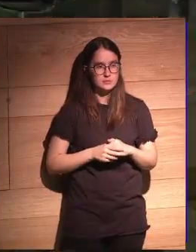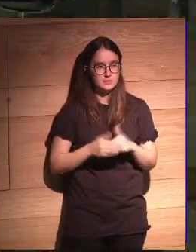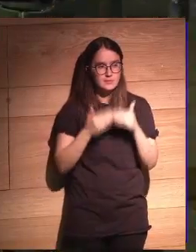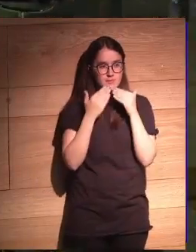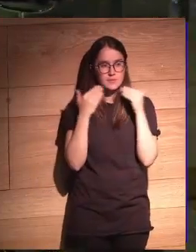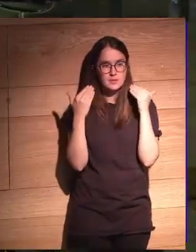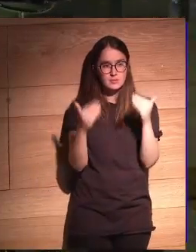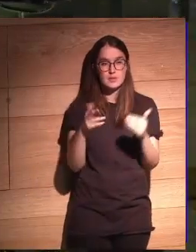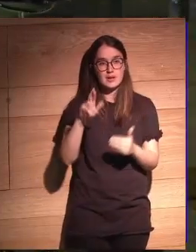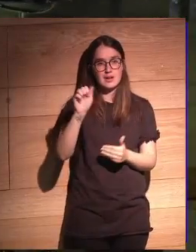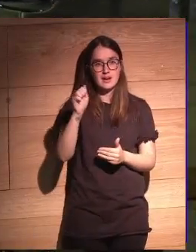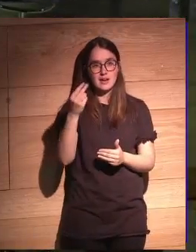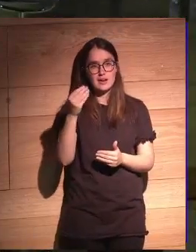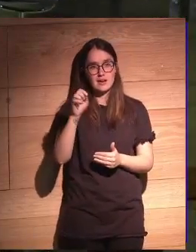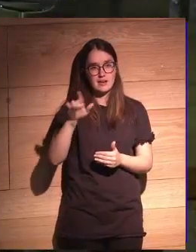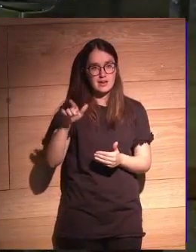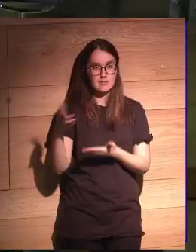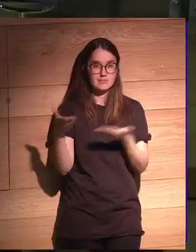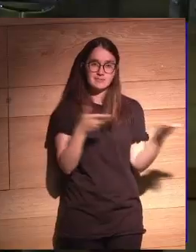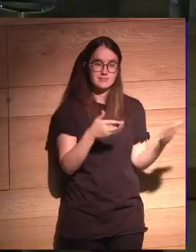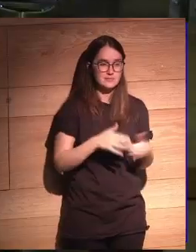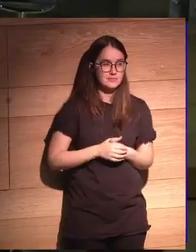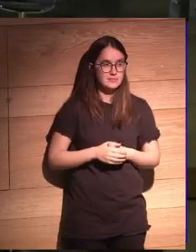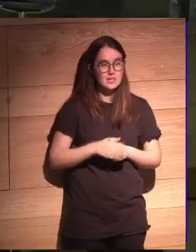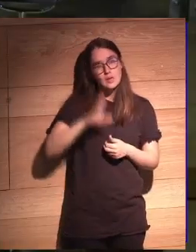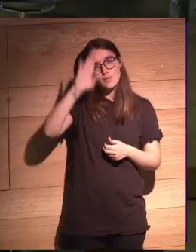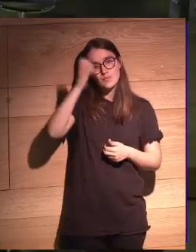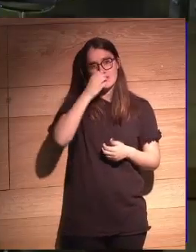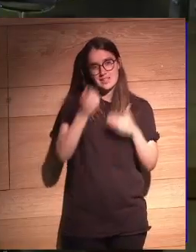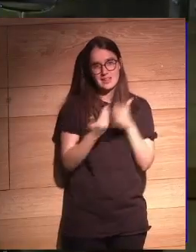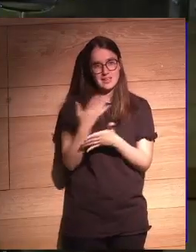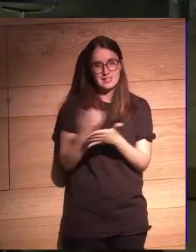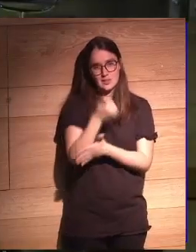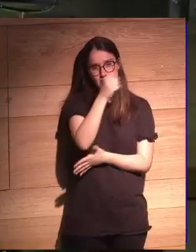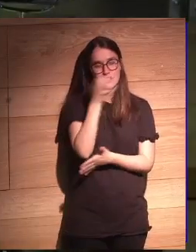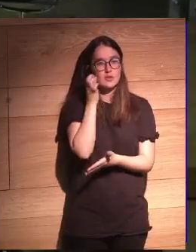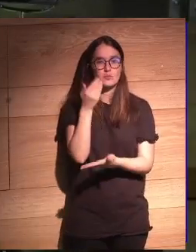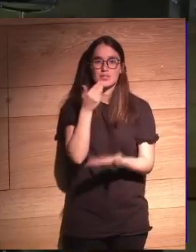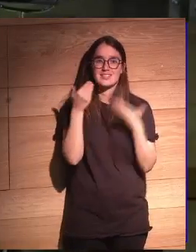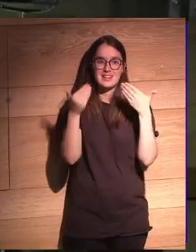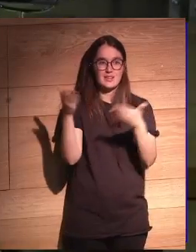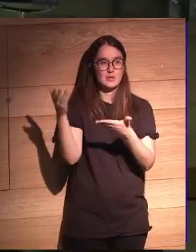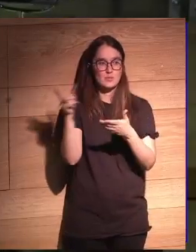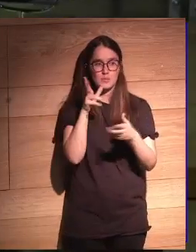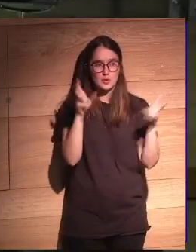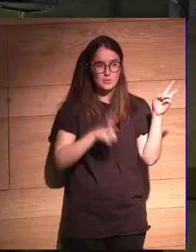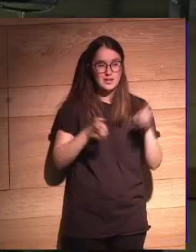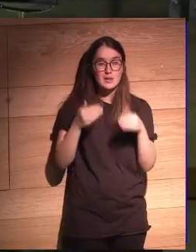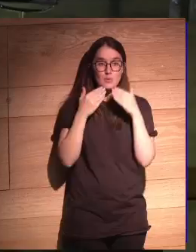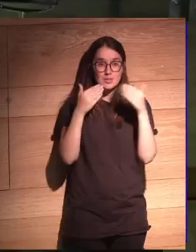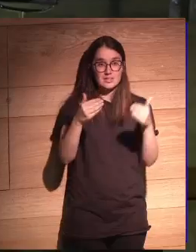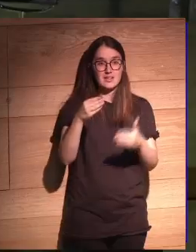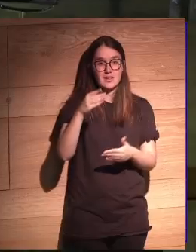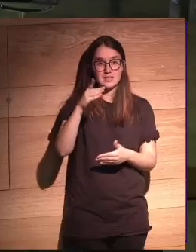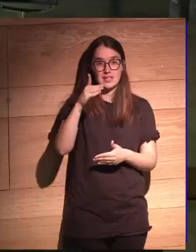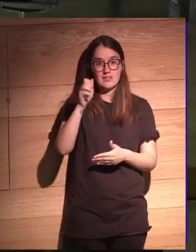Muchísimas gracias, Raquel. Thank you very much, Raquel. Mercedes, good morning, everyone. Thank you for being here